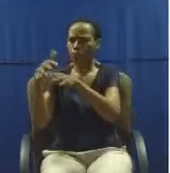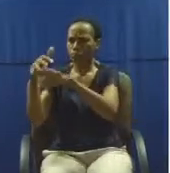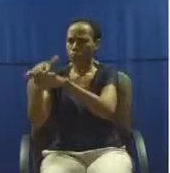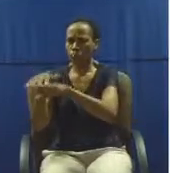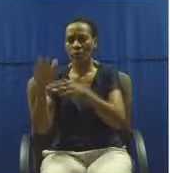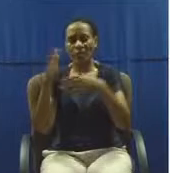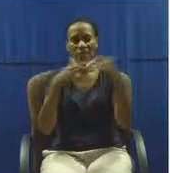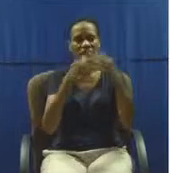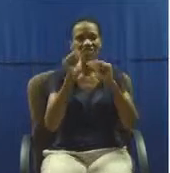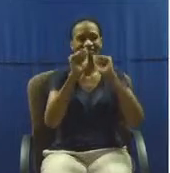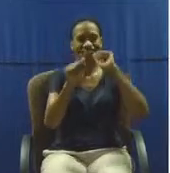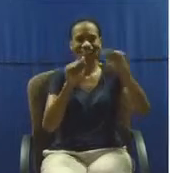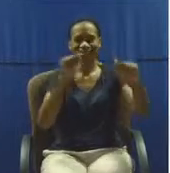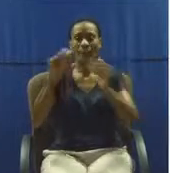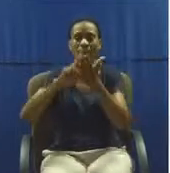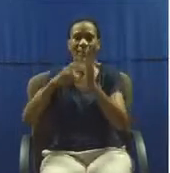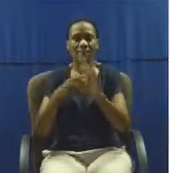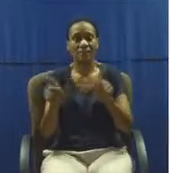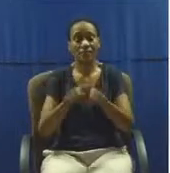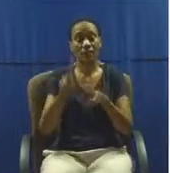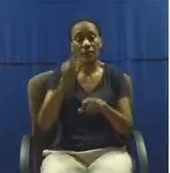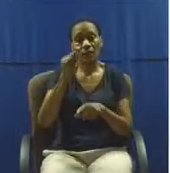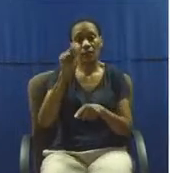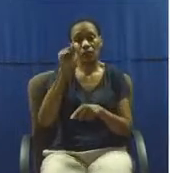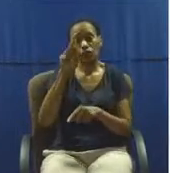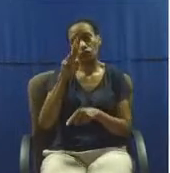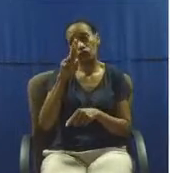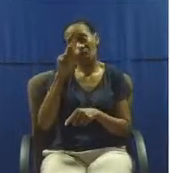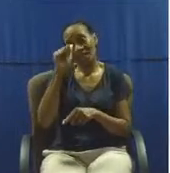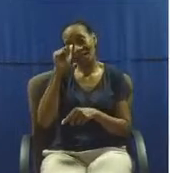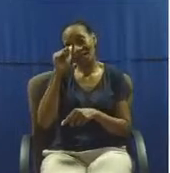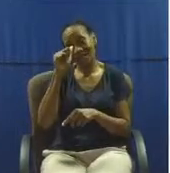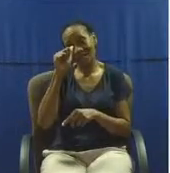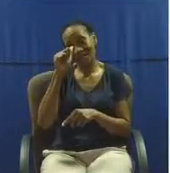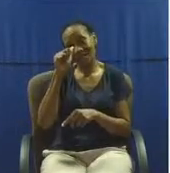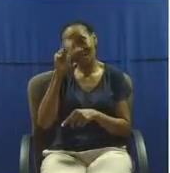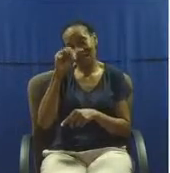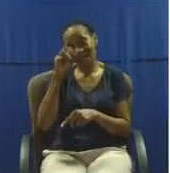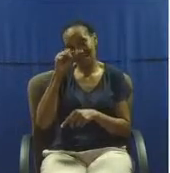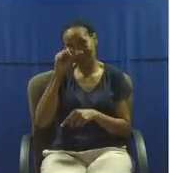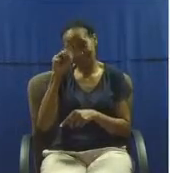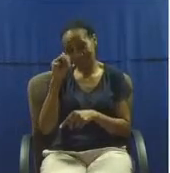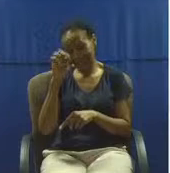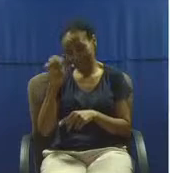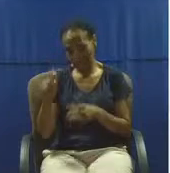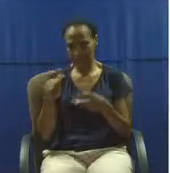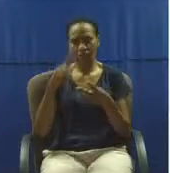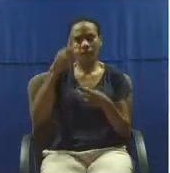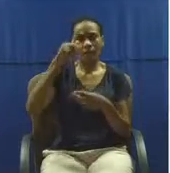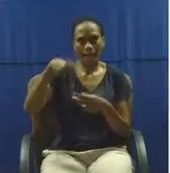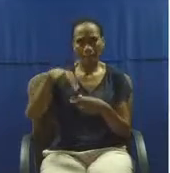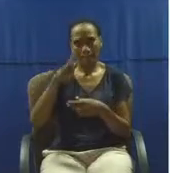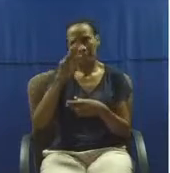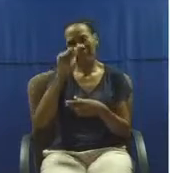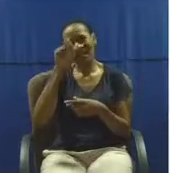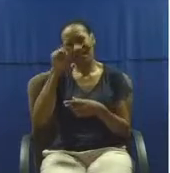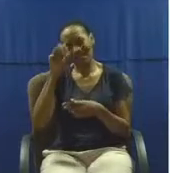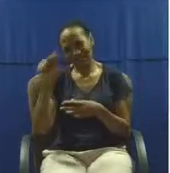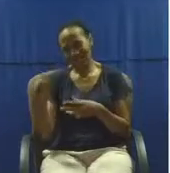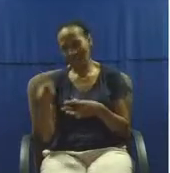plans, as in Transnet, PRASA, yes, and a number of others are going to